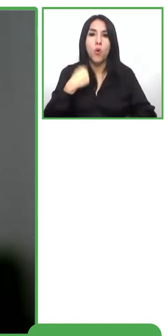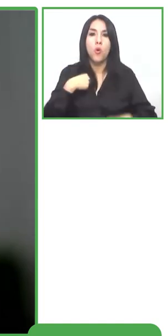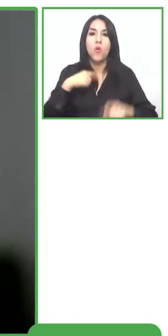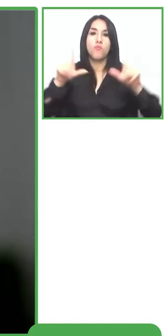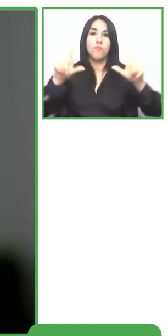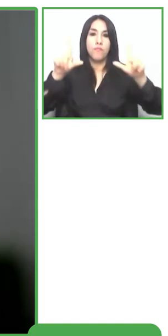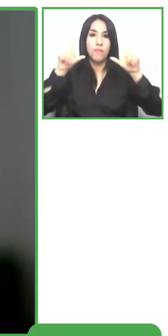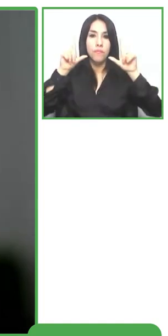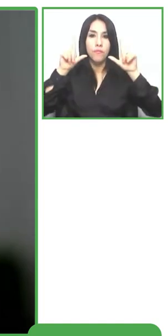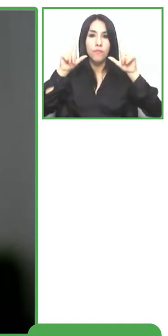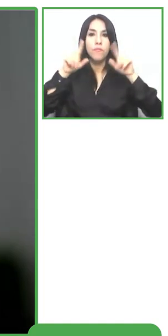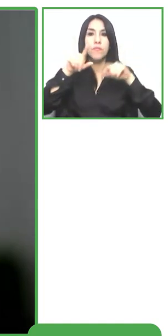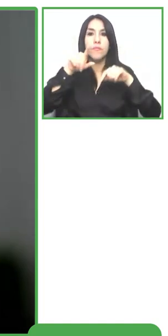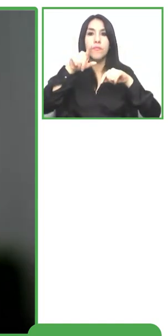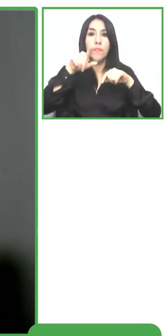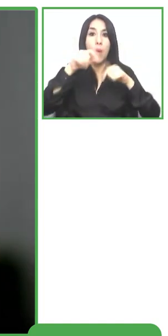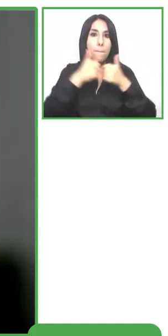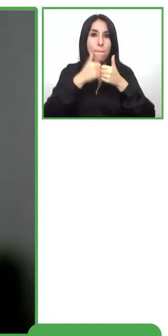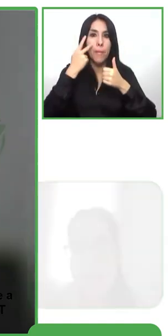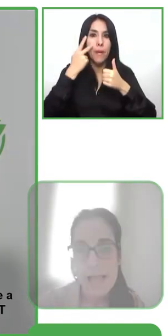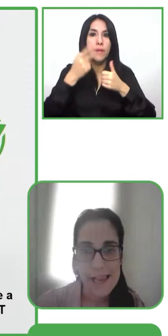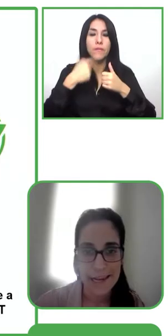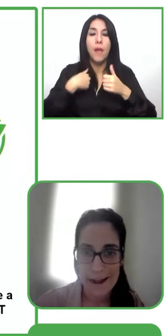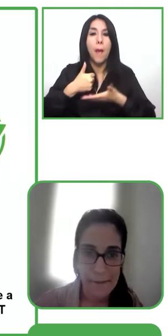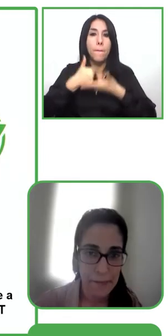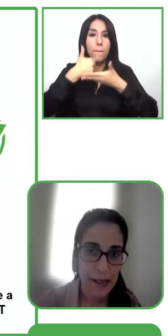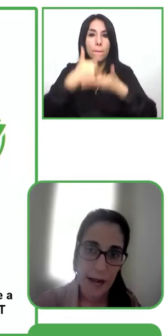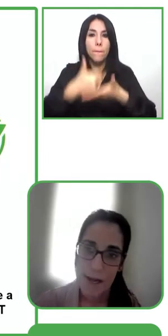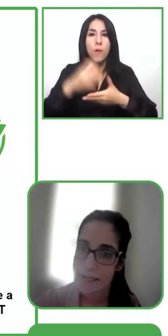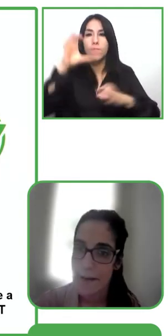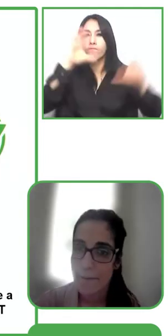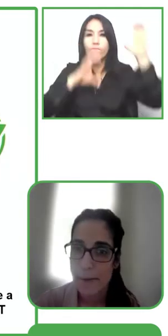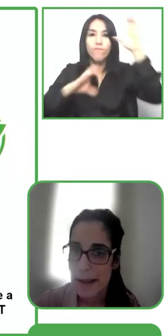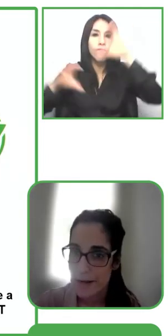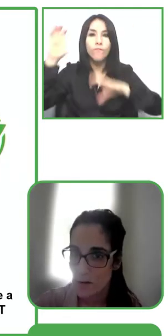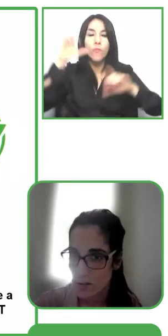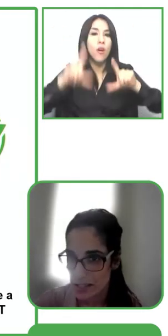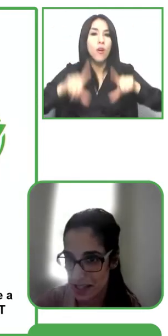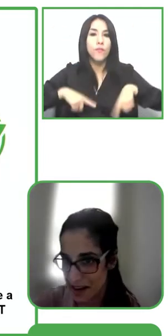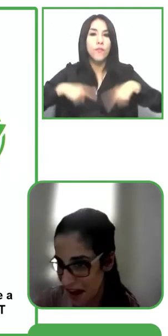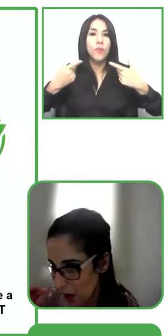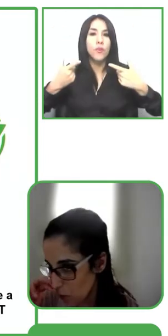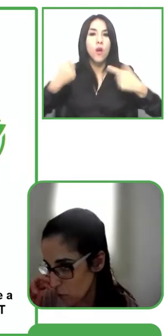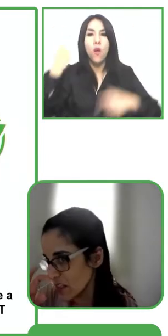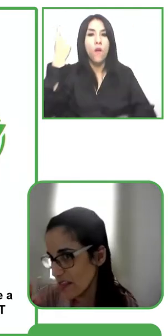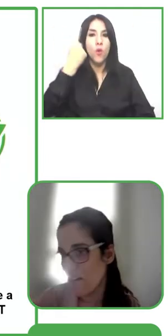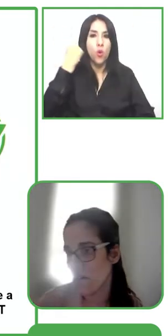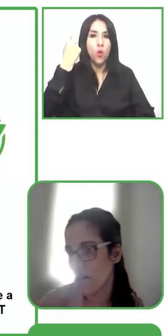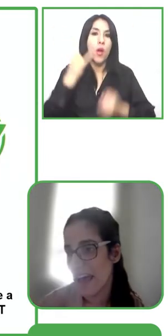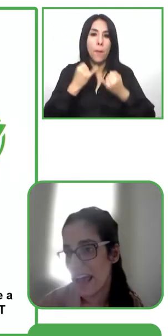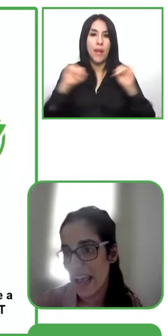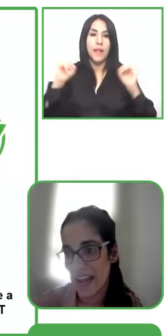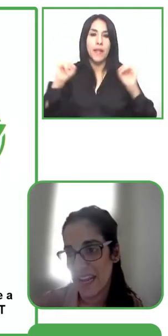impeded me from studying my own career and live an autonomous life, an independent life.